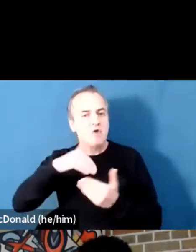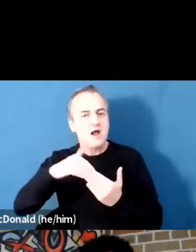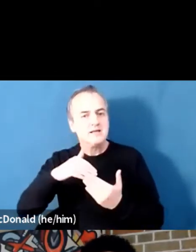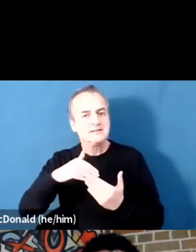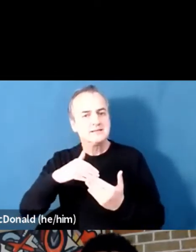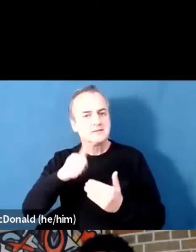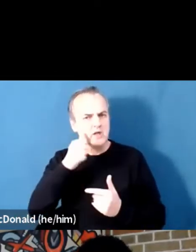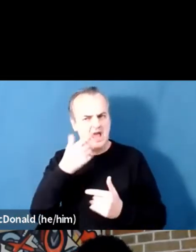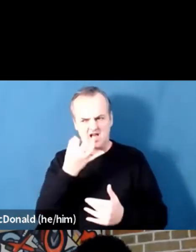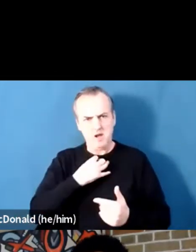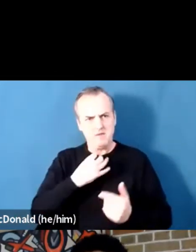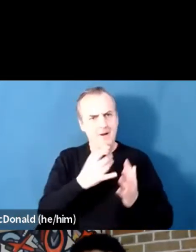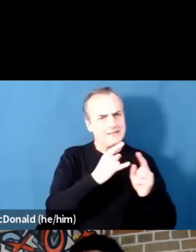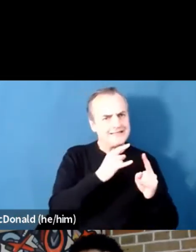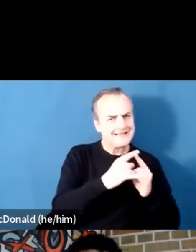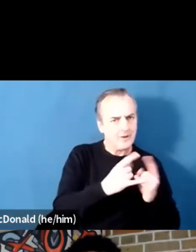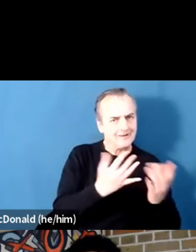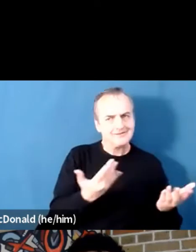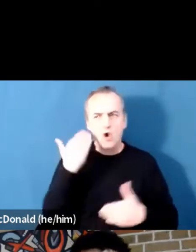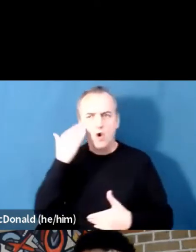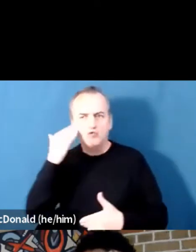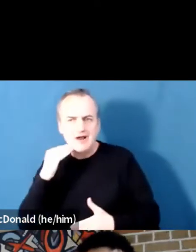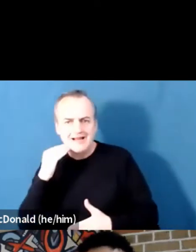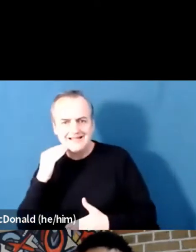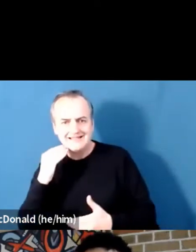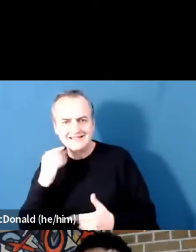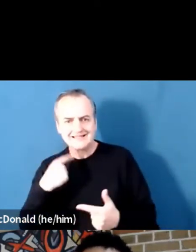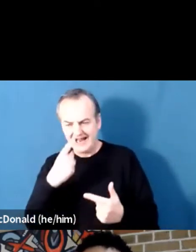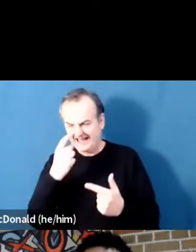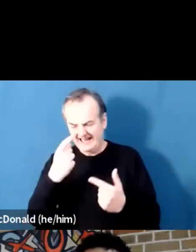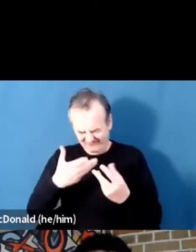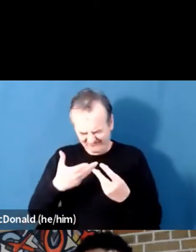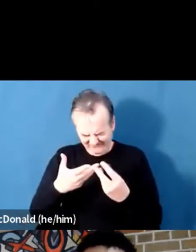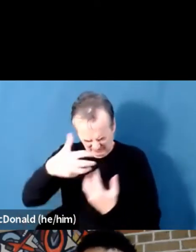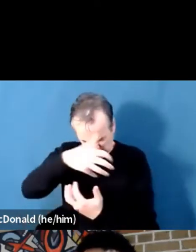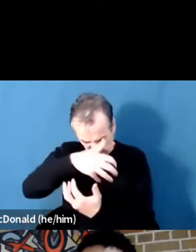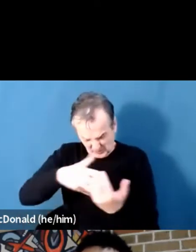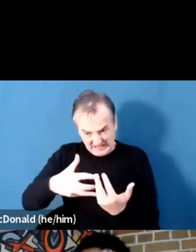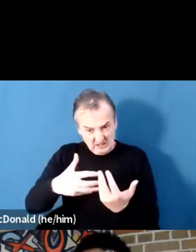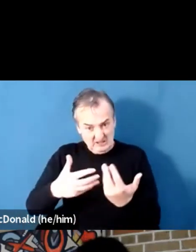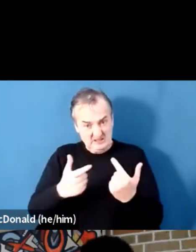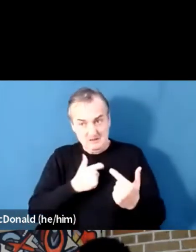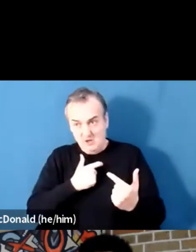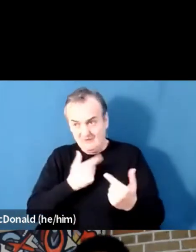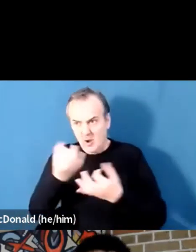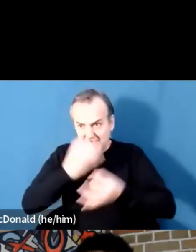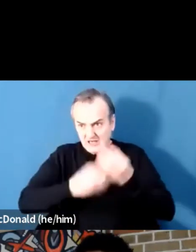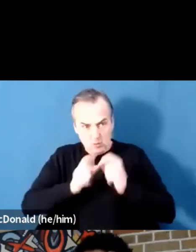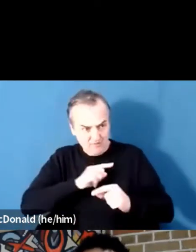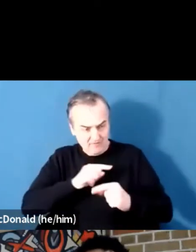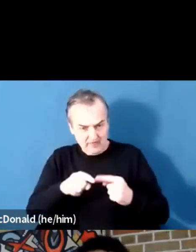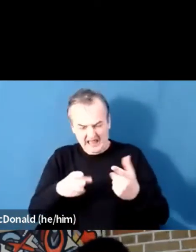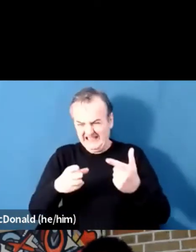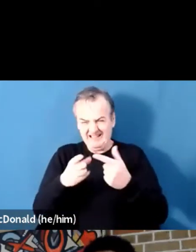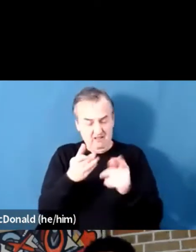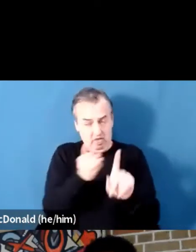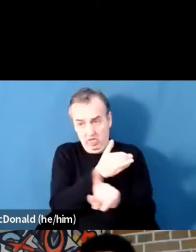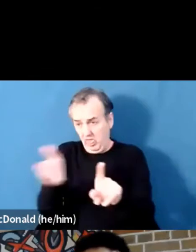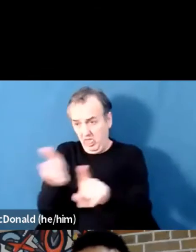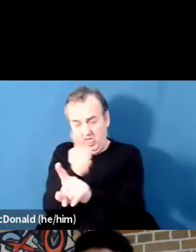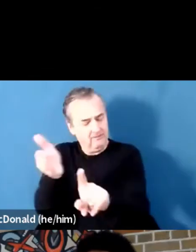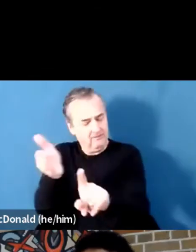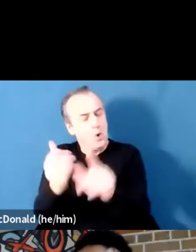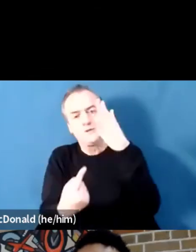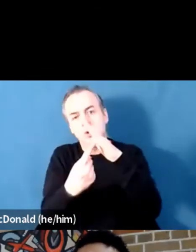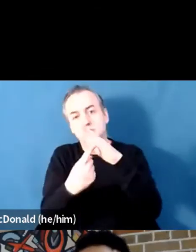about sexuality or whether it's about race. And sometimes I can clog up a pitch when I get a bit sporadic with that, and it's really, really